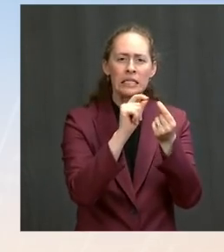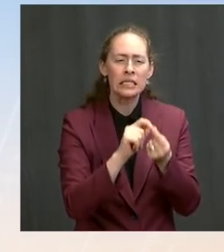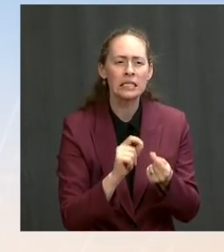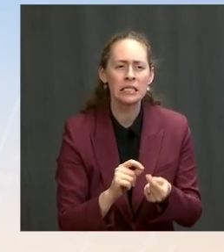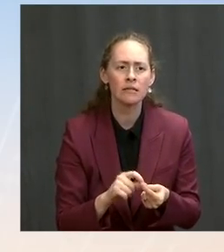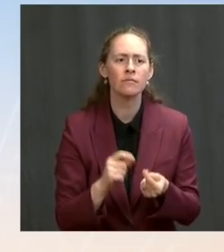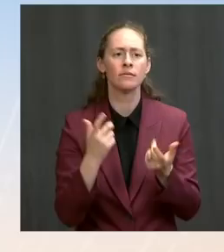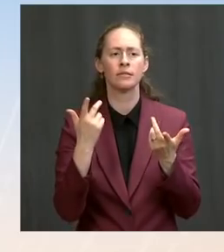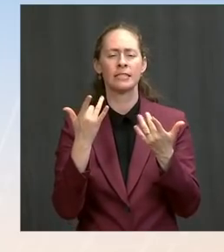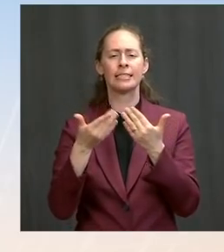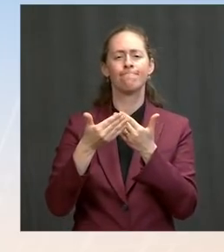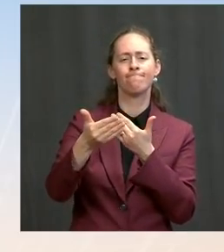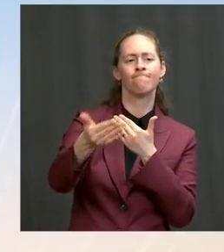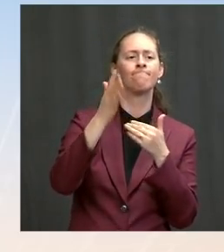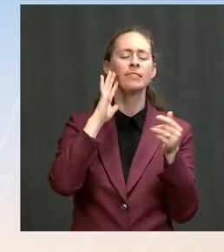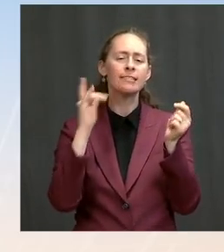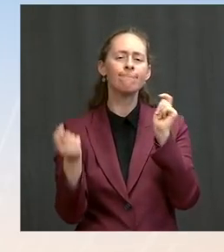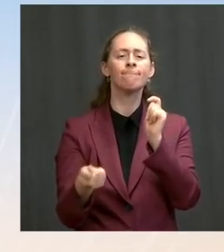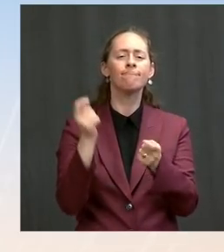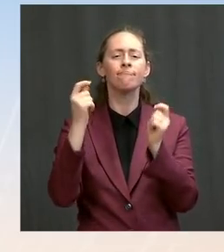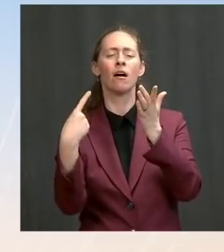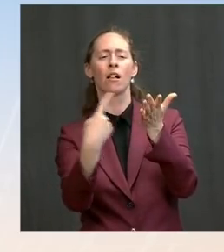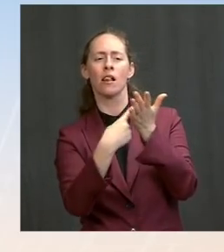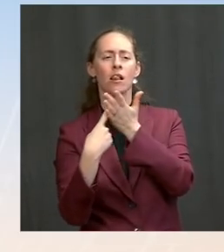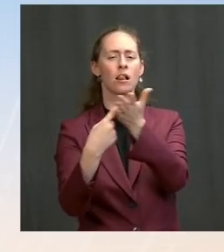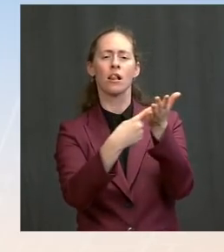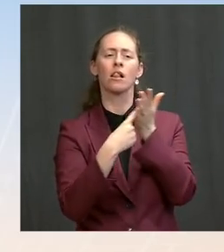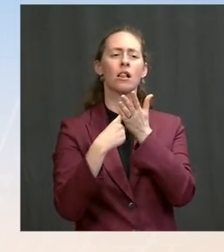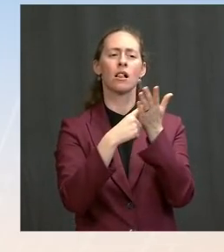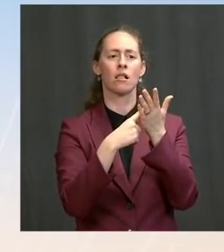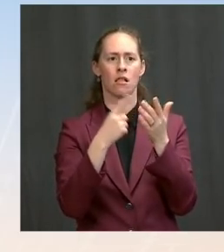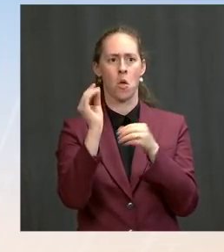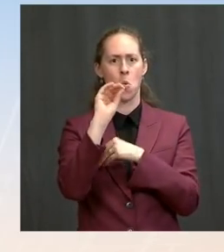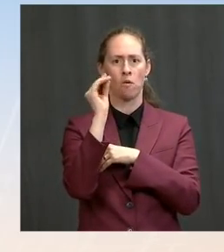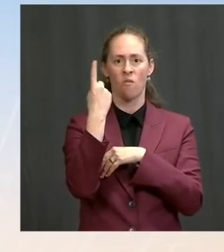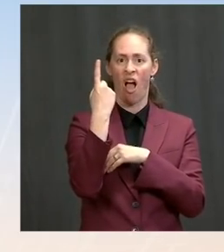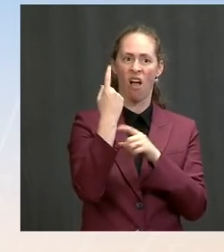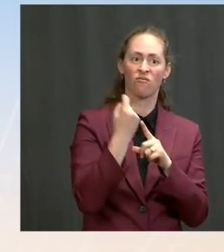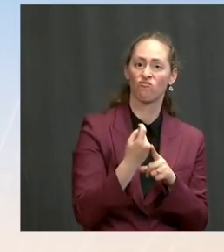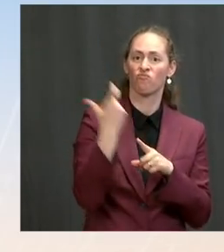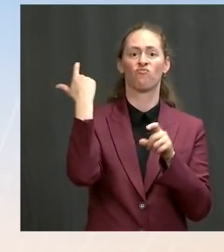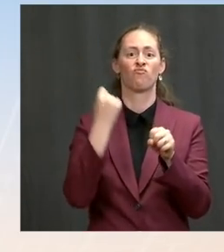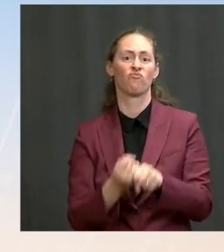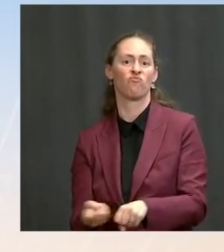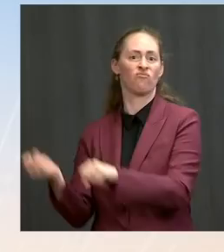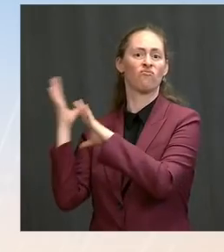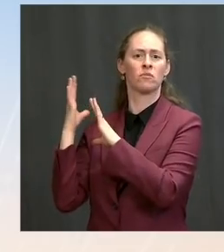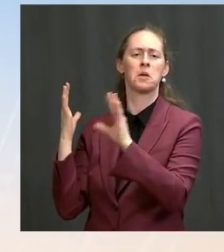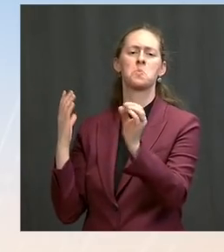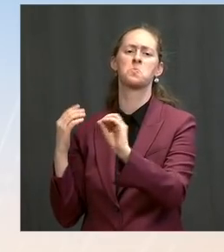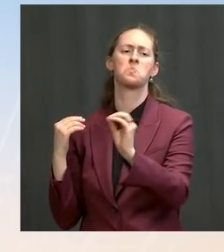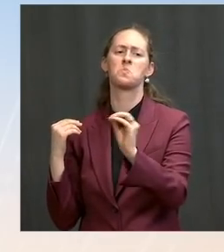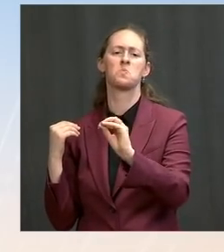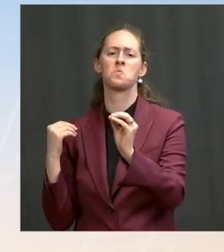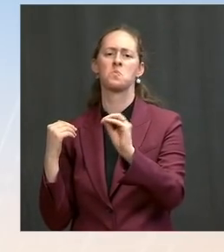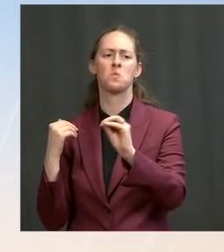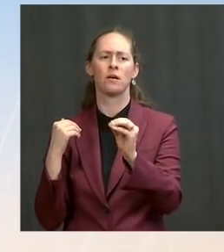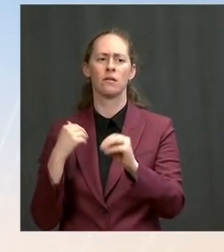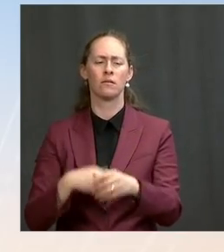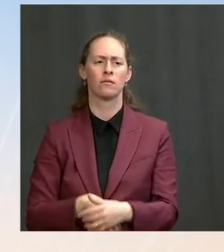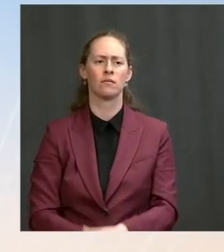weeks, and we'll, of course, be closely engaged in that. We're not going to take things off the table or on the table at this point in time. Okay, I just want to make sure I understand, because you're saying something